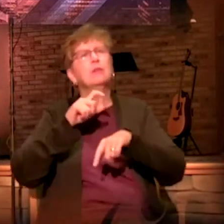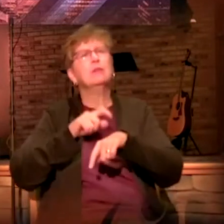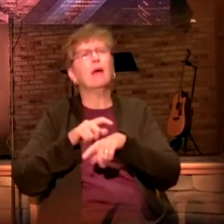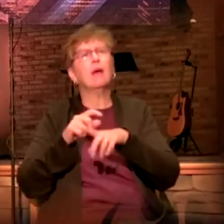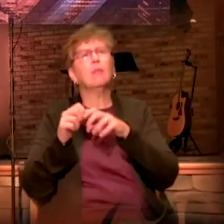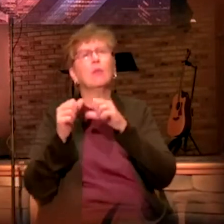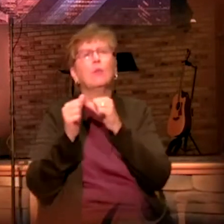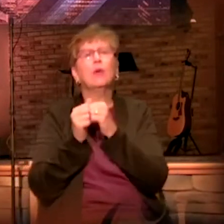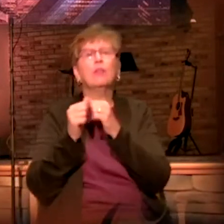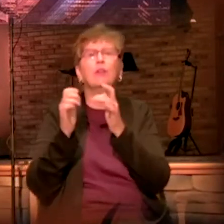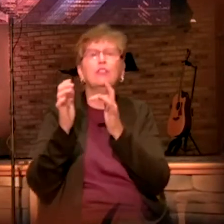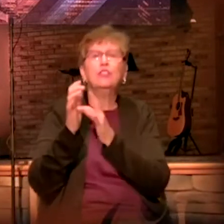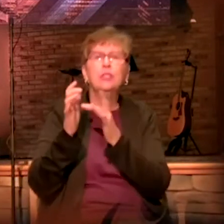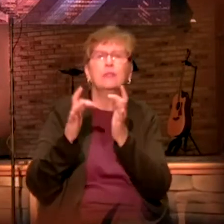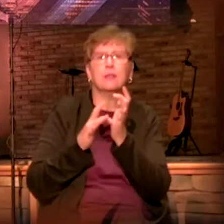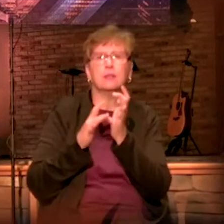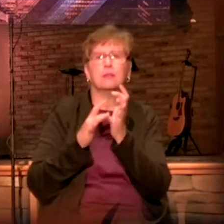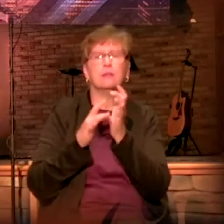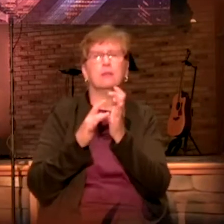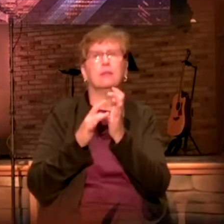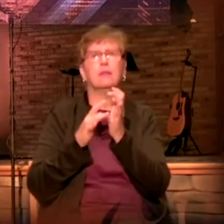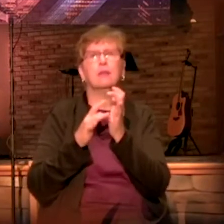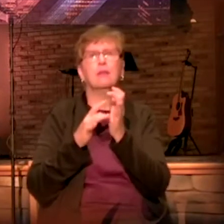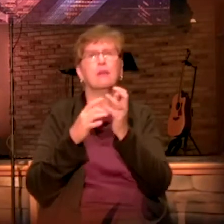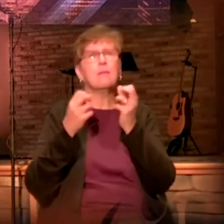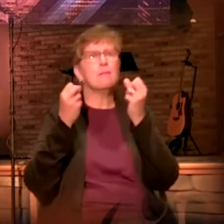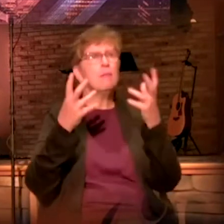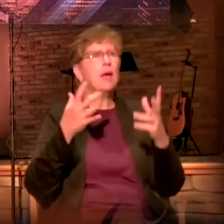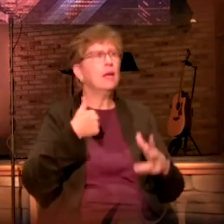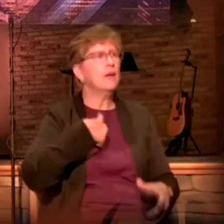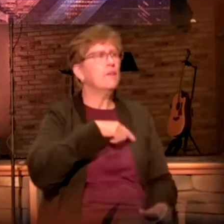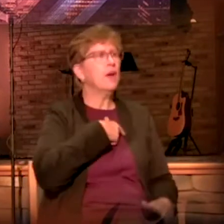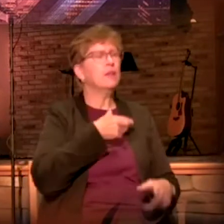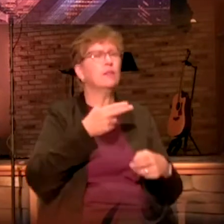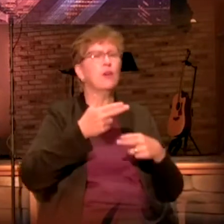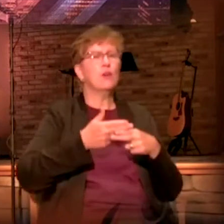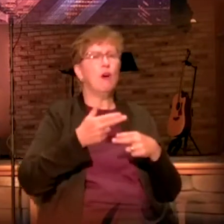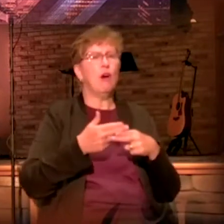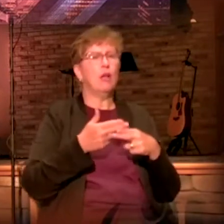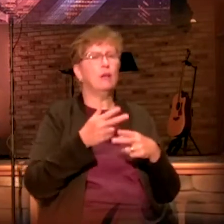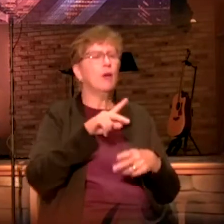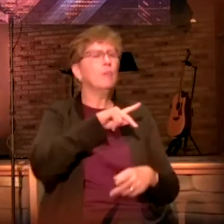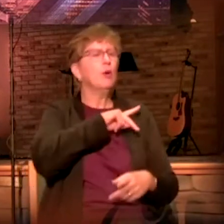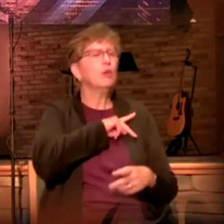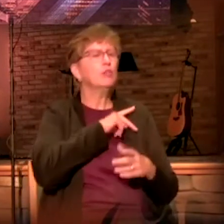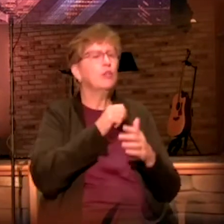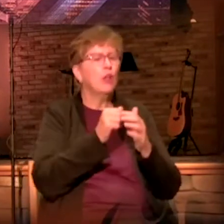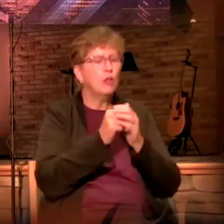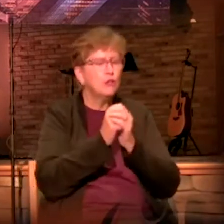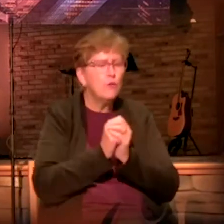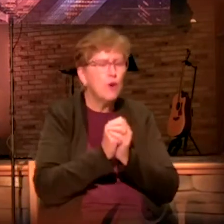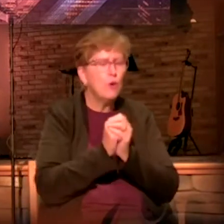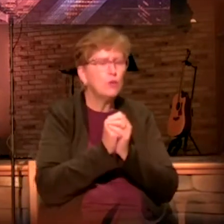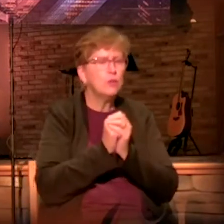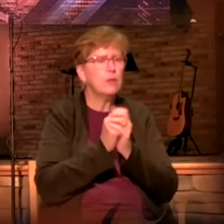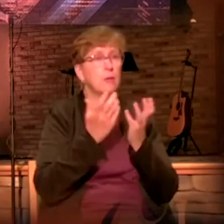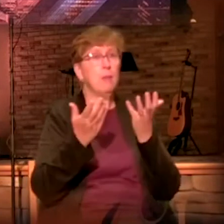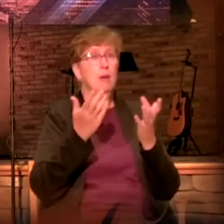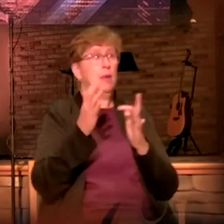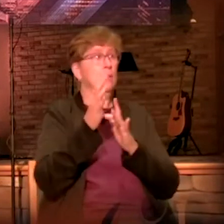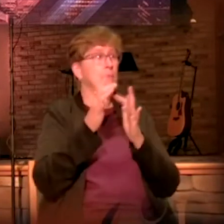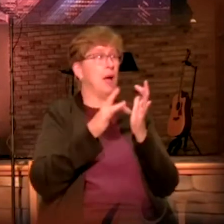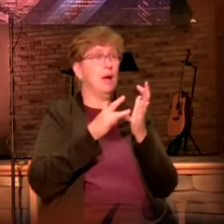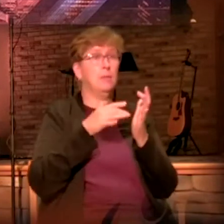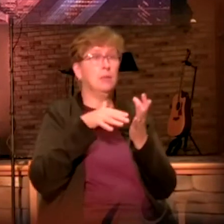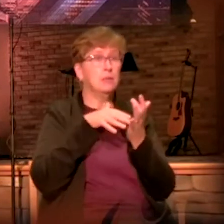Jesus. And today, many of us, we call it personal devotions. It may be a Bible study that you're making